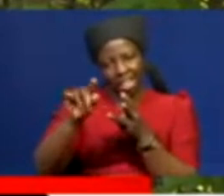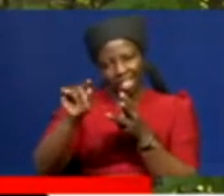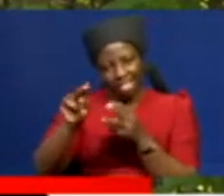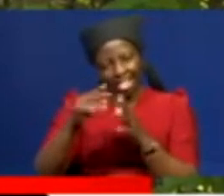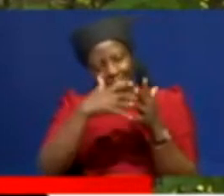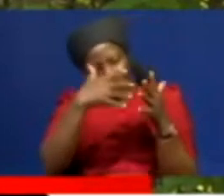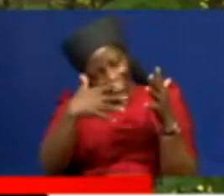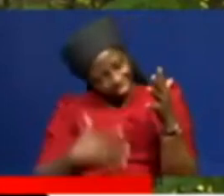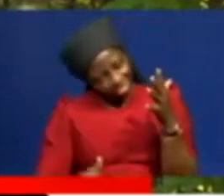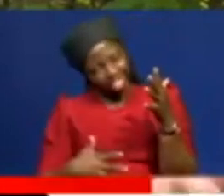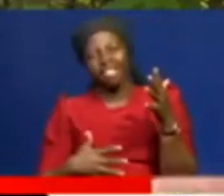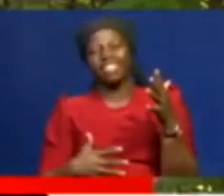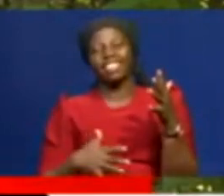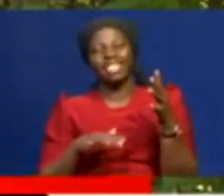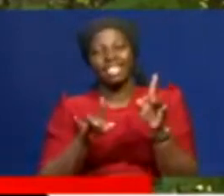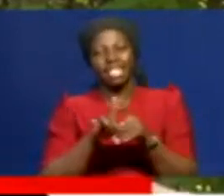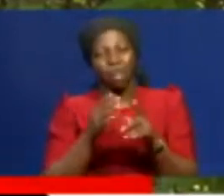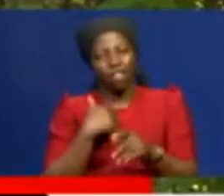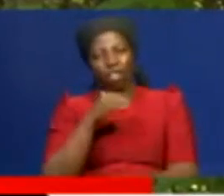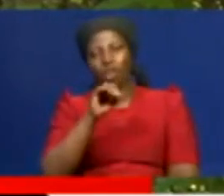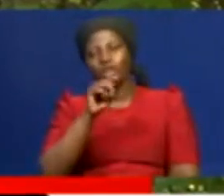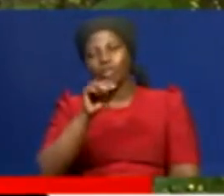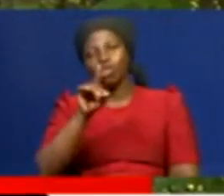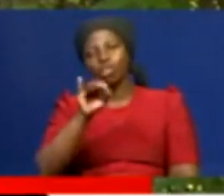list is endless. I also remember. We have Teddy Omondi, who is now in